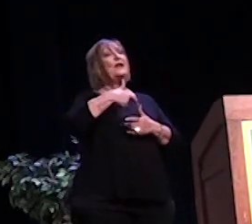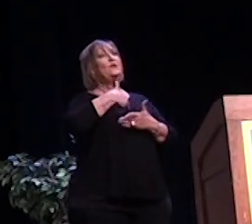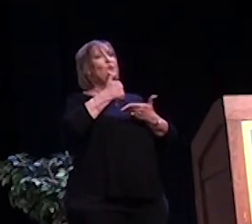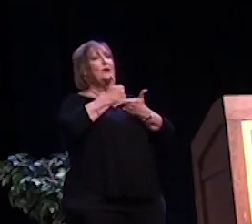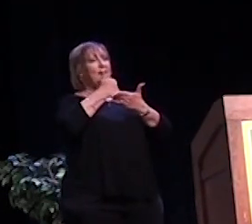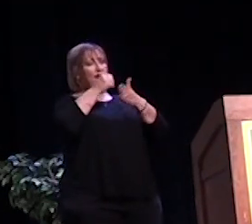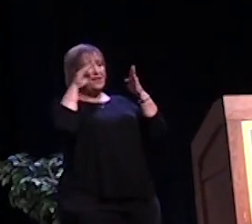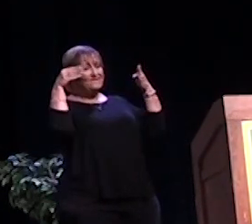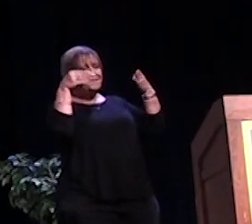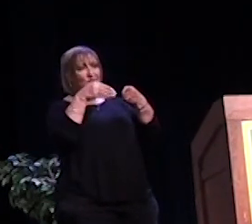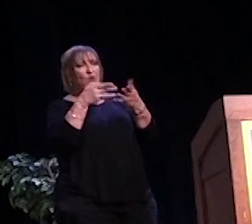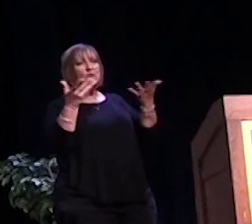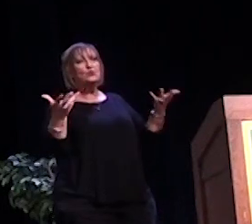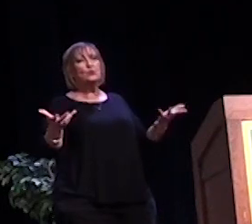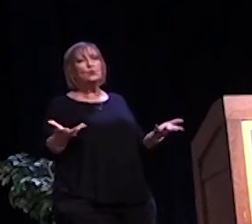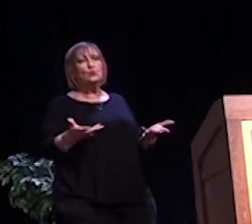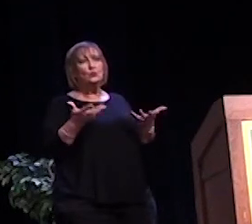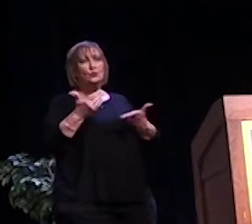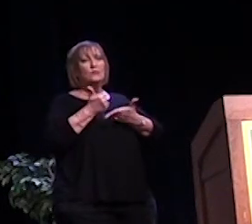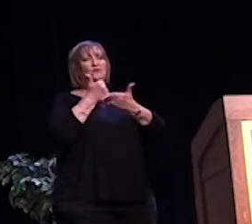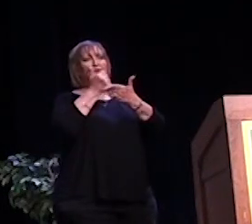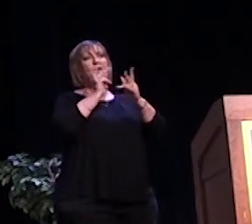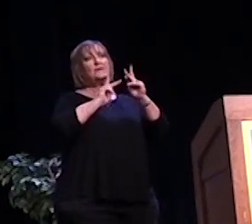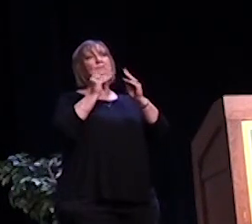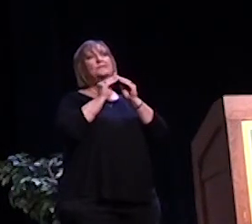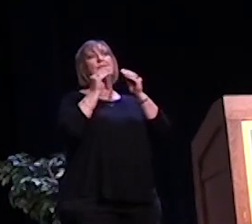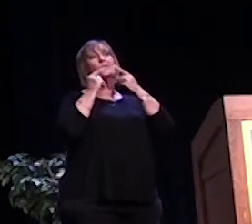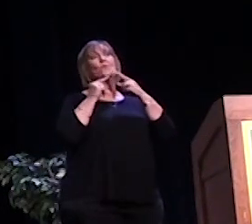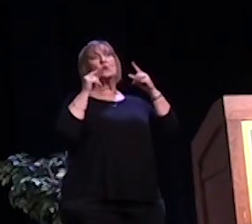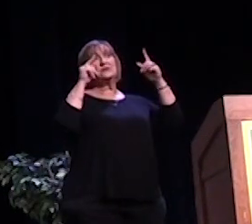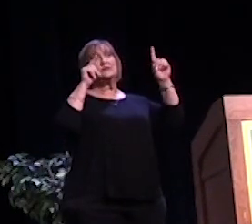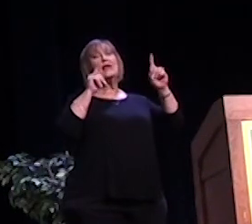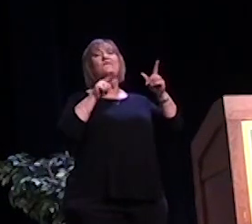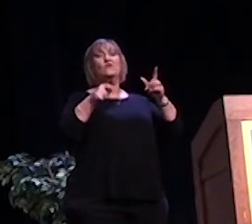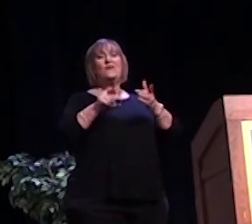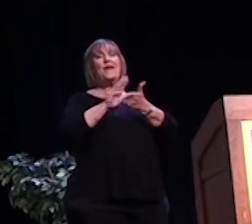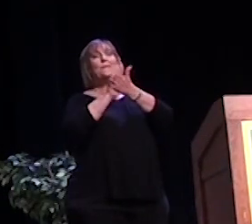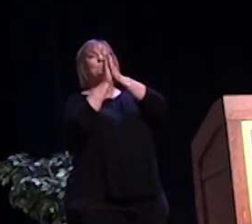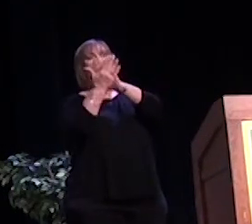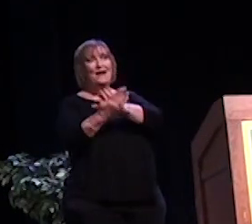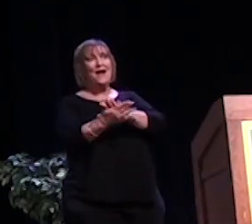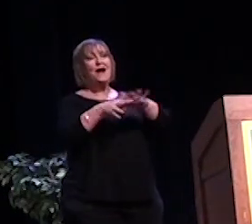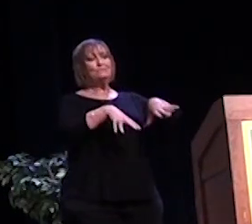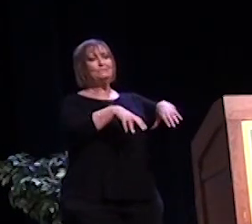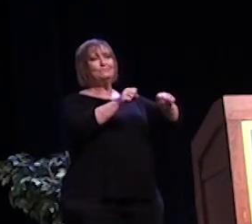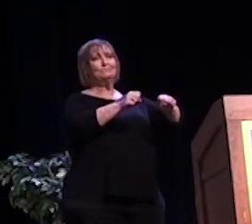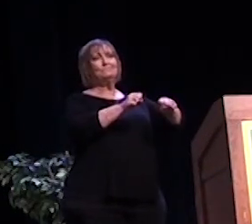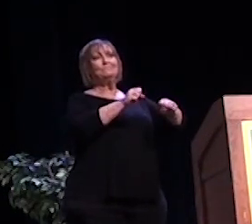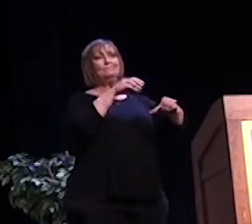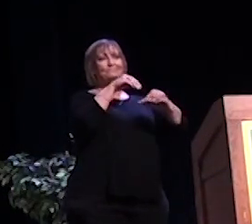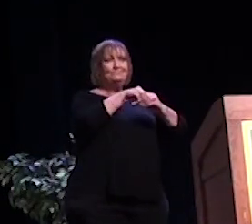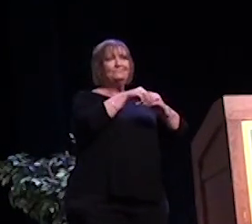to kind of make sure we're assisting them to jump the hurdle and become housed.